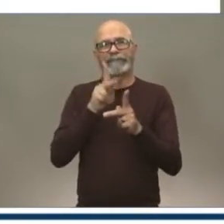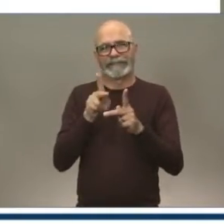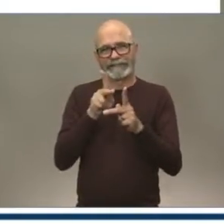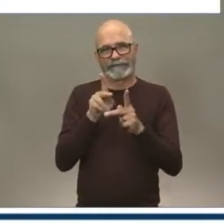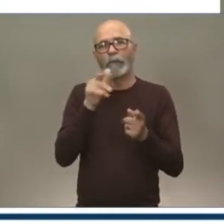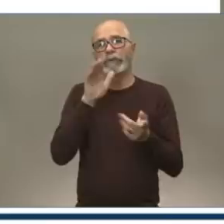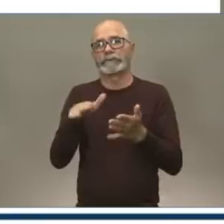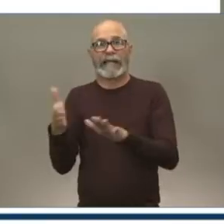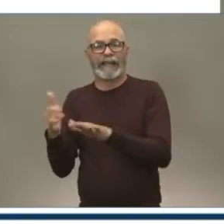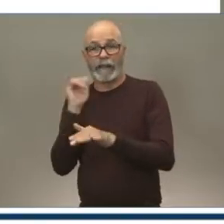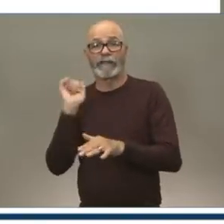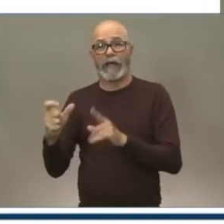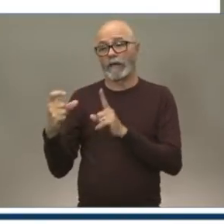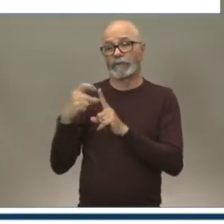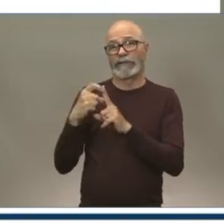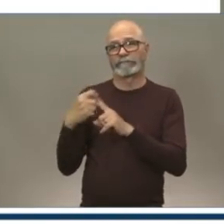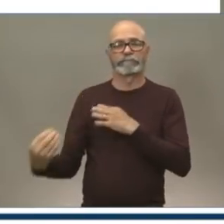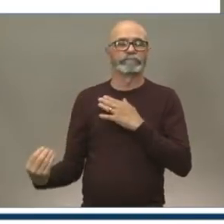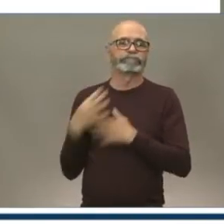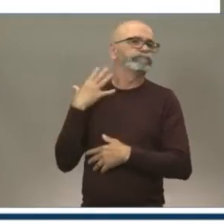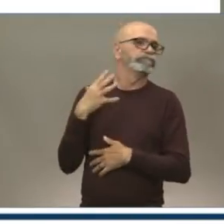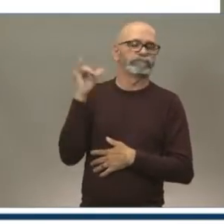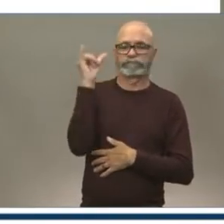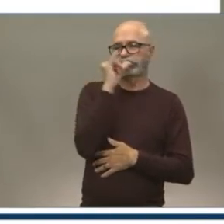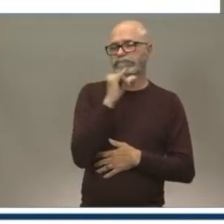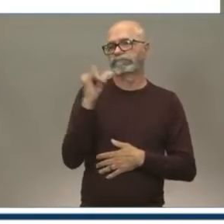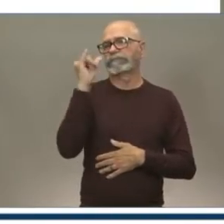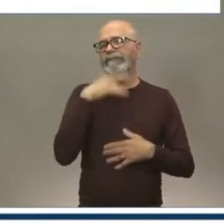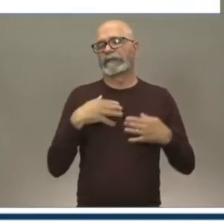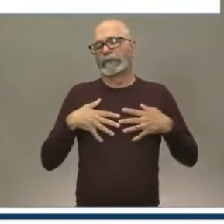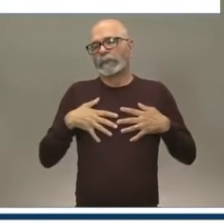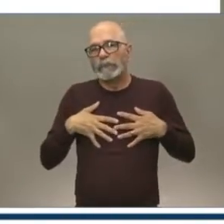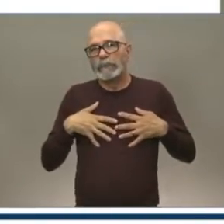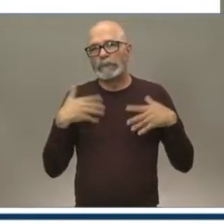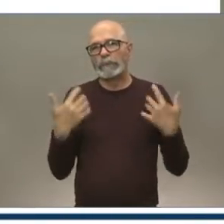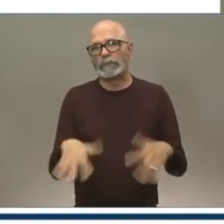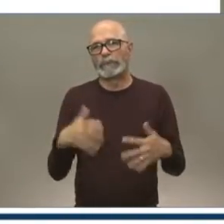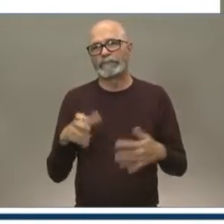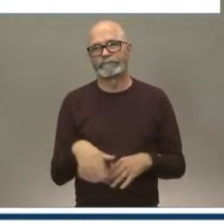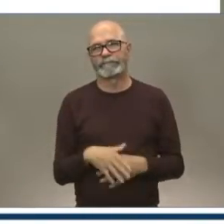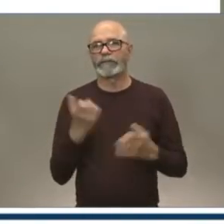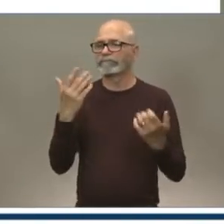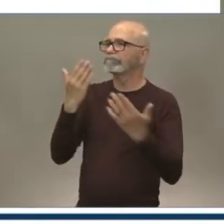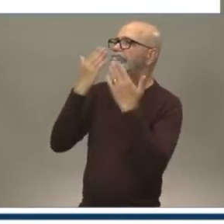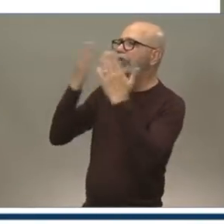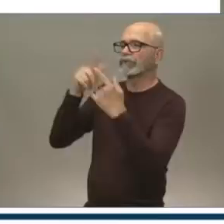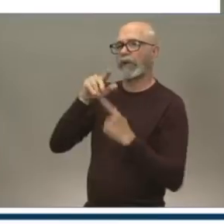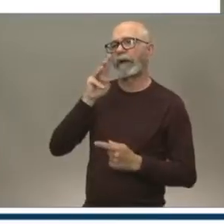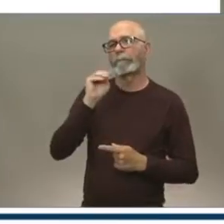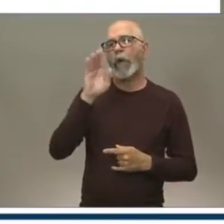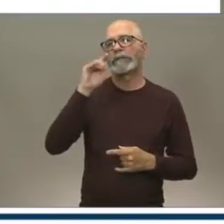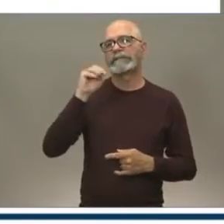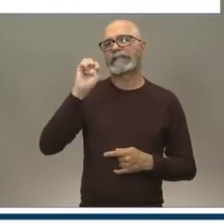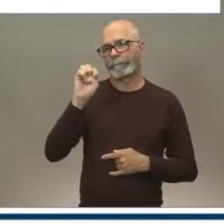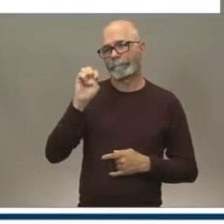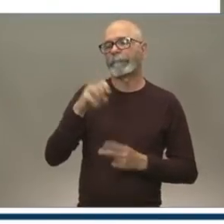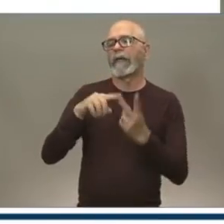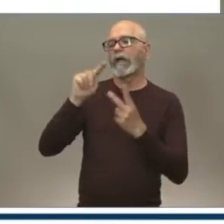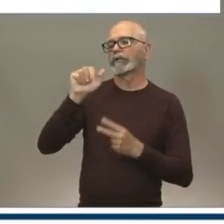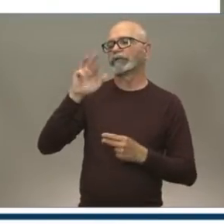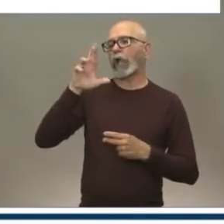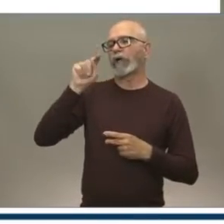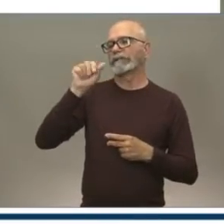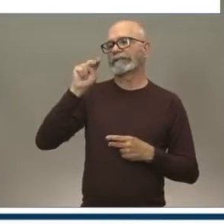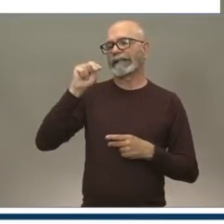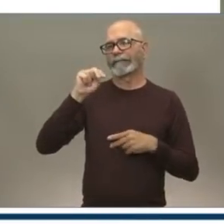appropriate for this weekend as well. So thank you to Maritime Tartan. I would also like to express my sympathies to the family of the